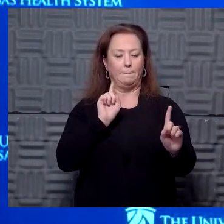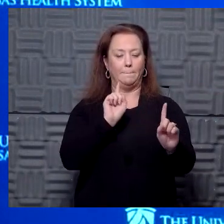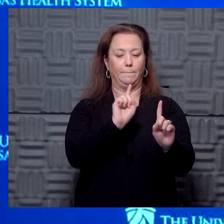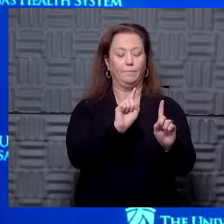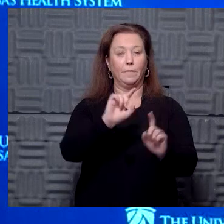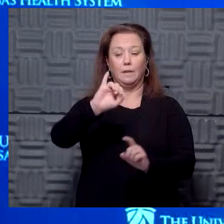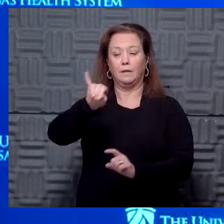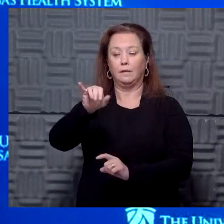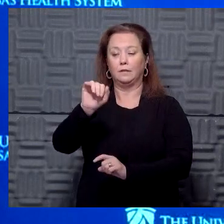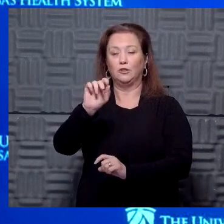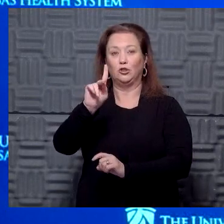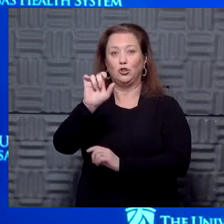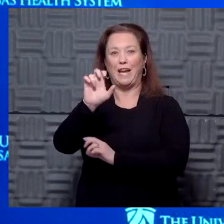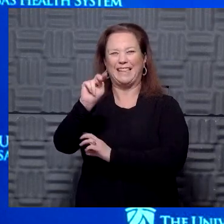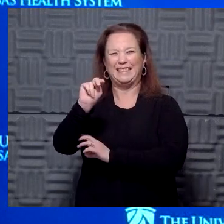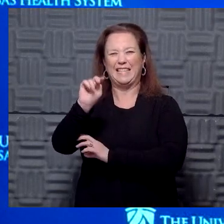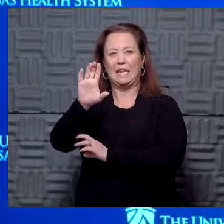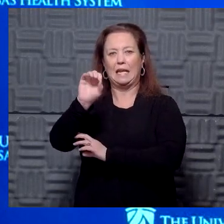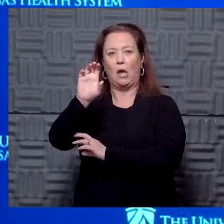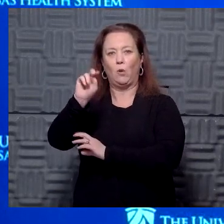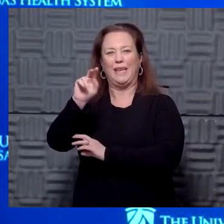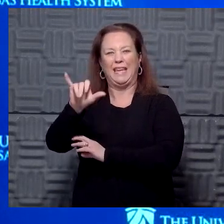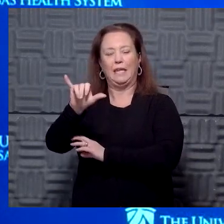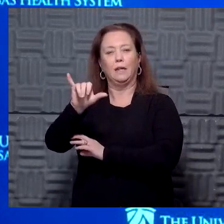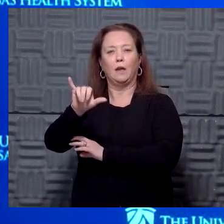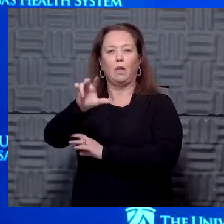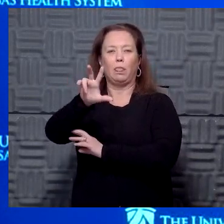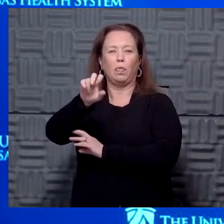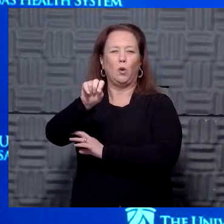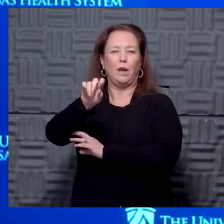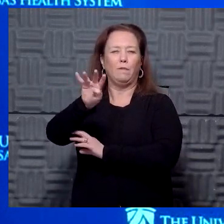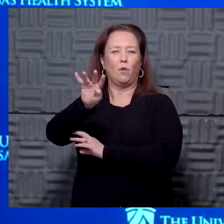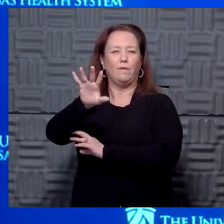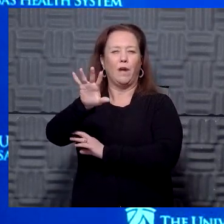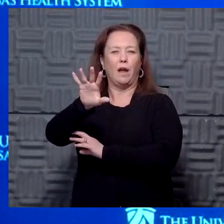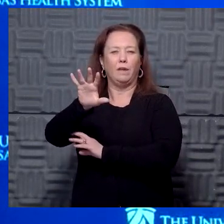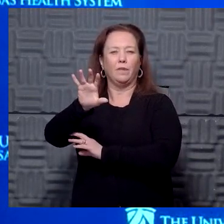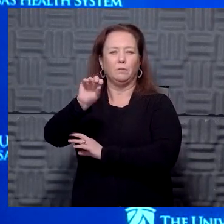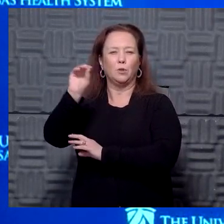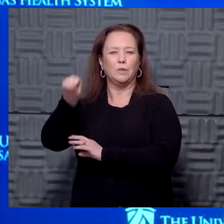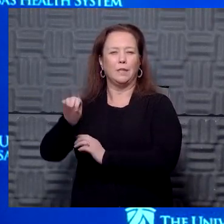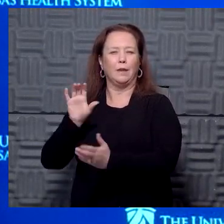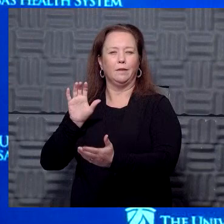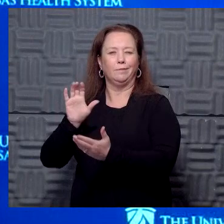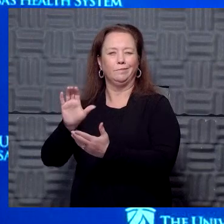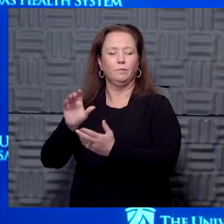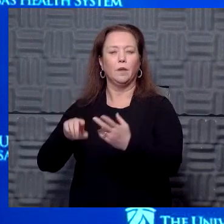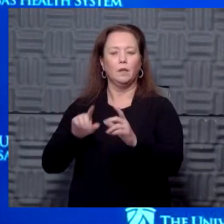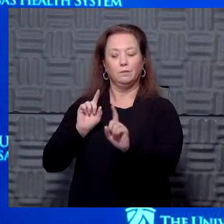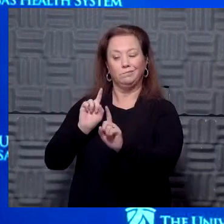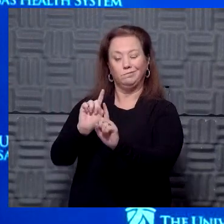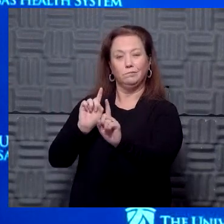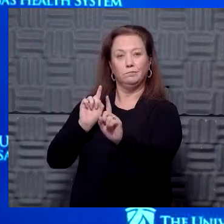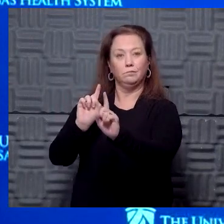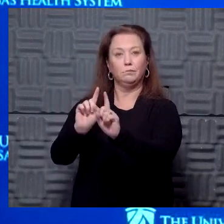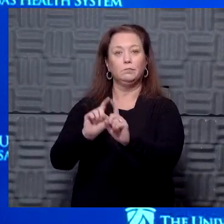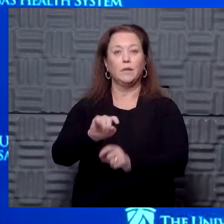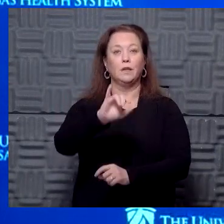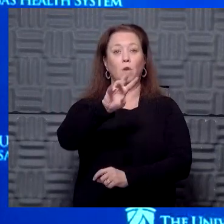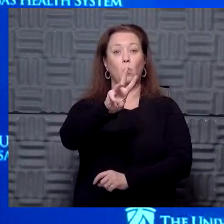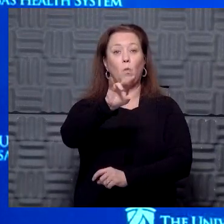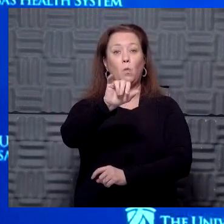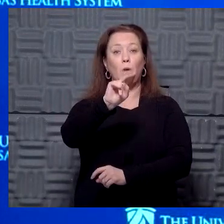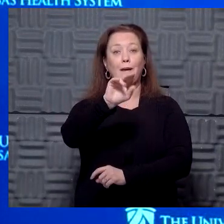Jackson County, there's been about a 35 or 40% decrease in proximity, and Wyandott's like that, 35 to 40%. You really want to